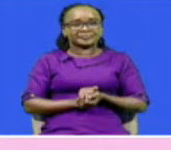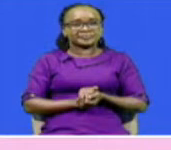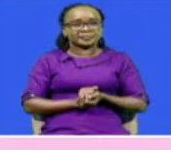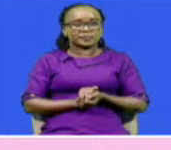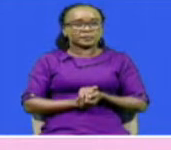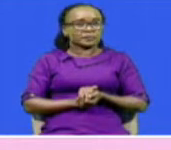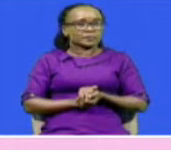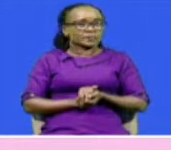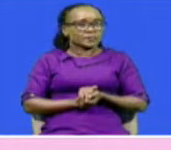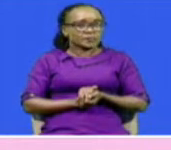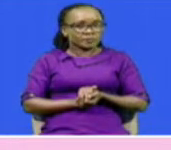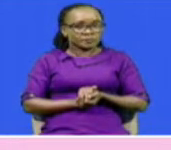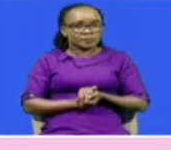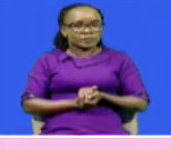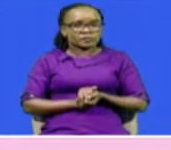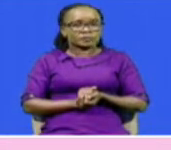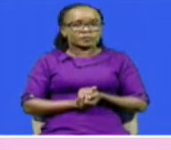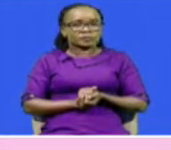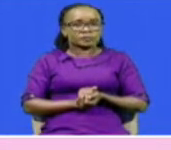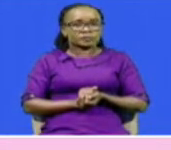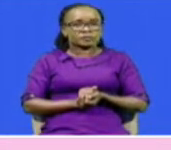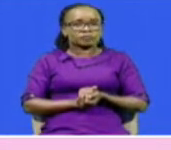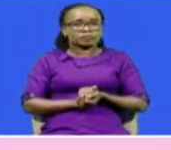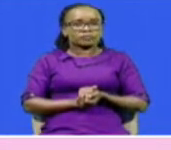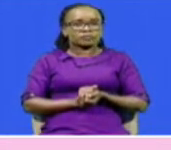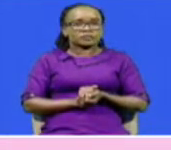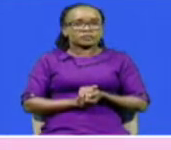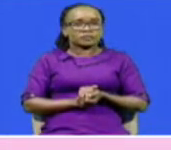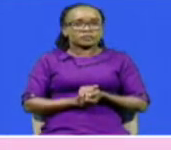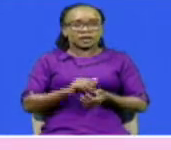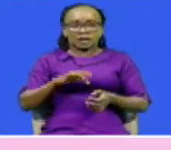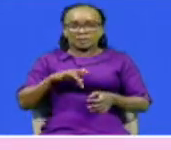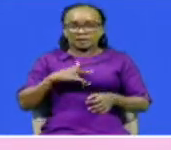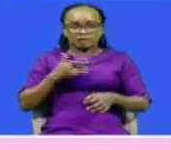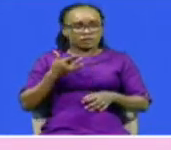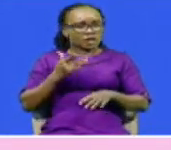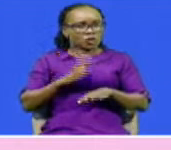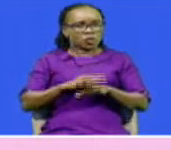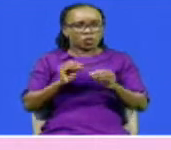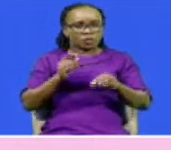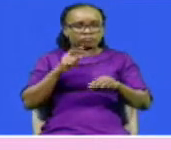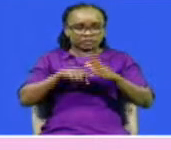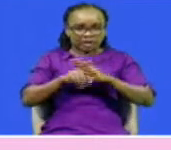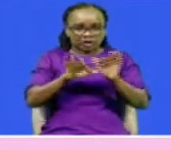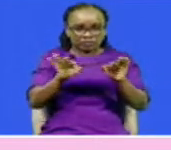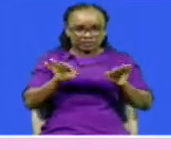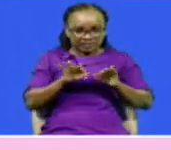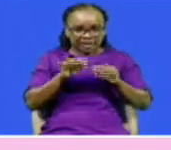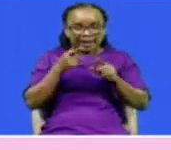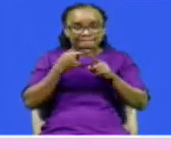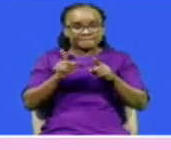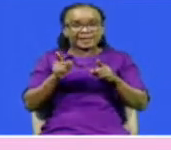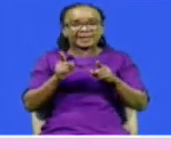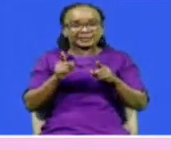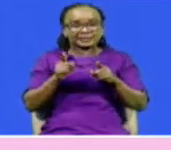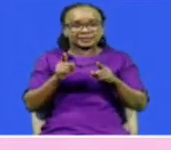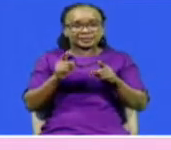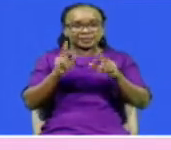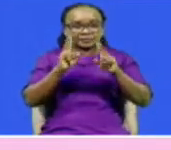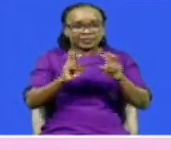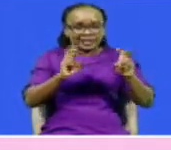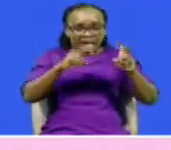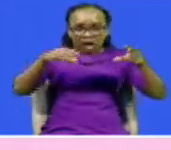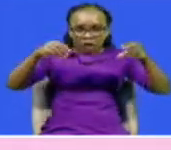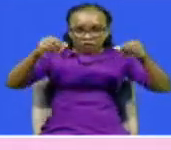Najua leo sikuwa najisikia poa kukuja kwa hii uwanja leo. Lakini nilikuwa natafuta